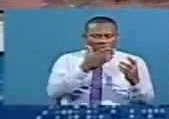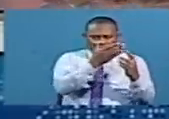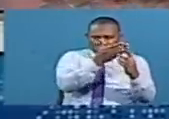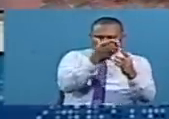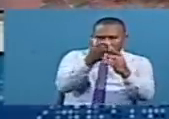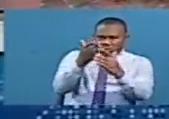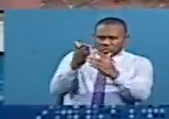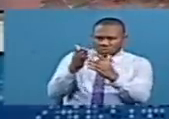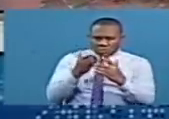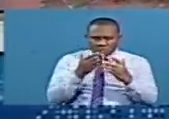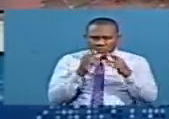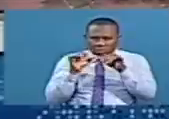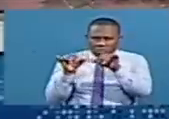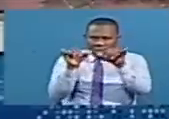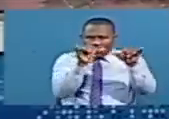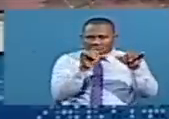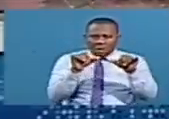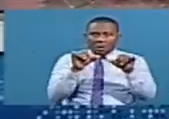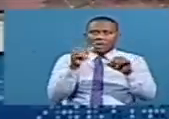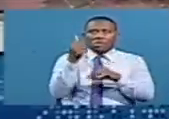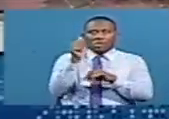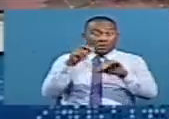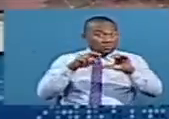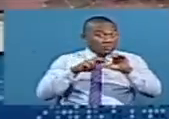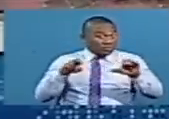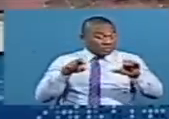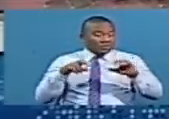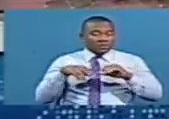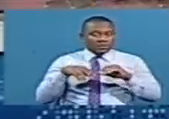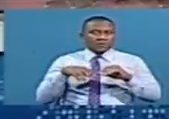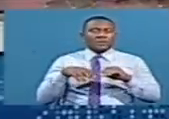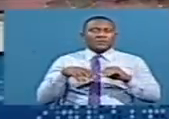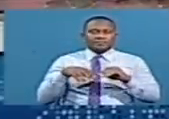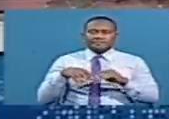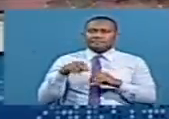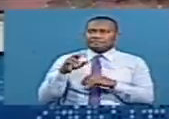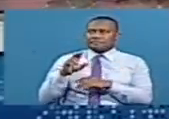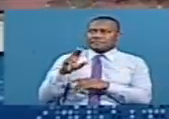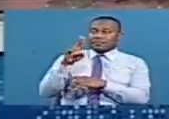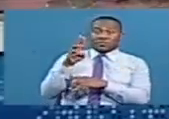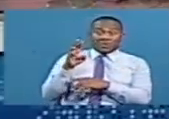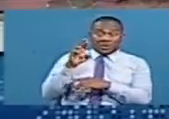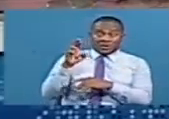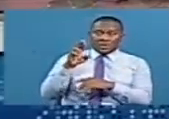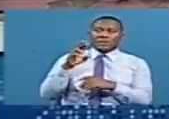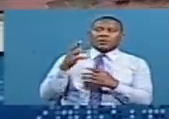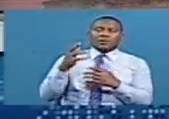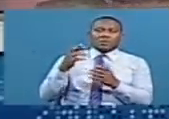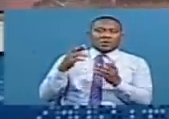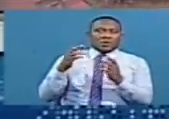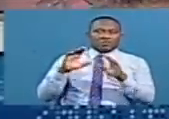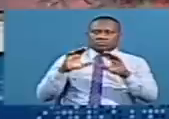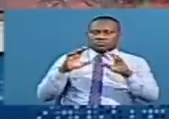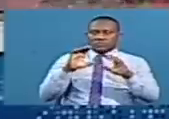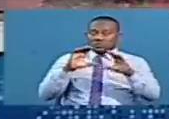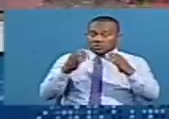with the 1992 constitution. During a courtesy call by the Upper East Regional House of Chiefs at the Flagstaff House, President